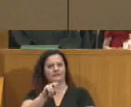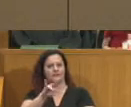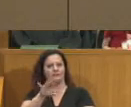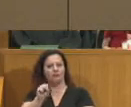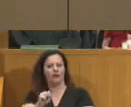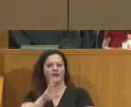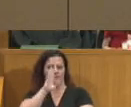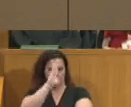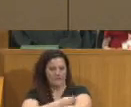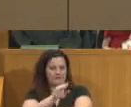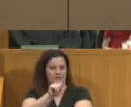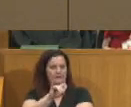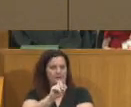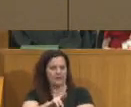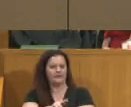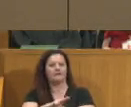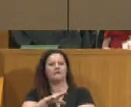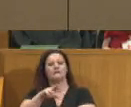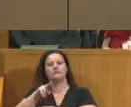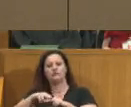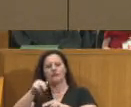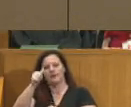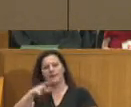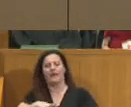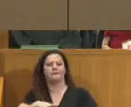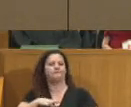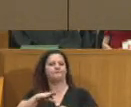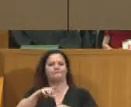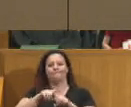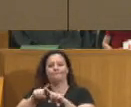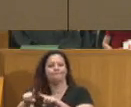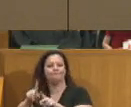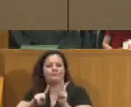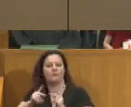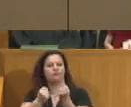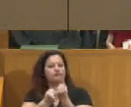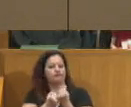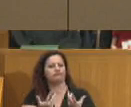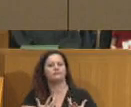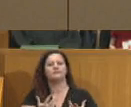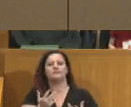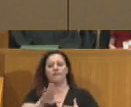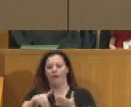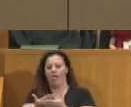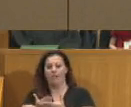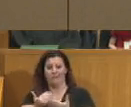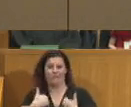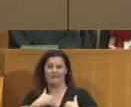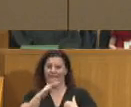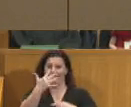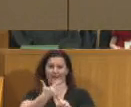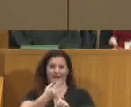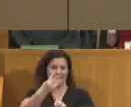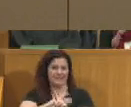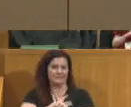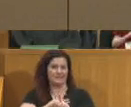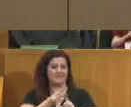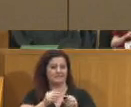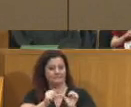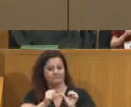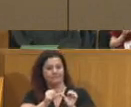And we're going to miss that kind of momentum and compassion and courage. It was one of the worst moments in our